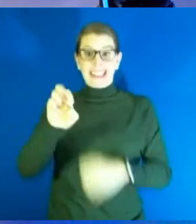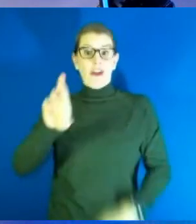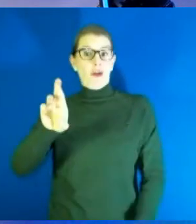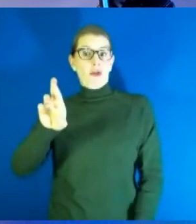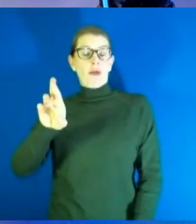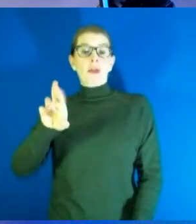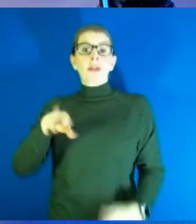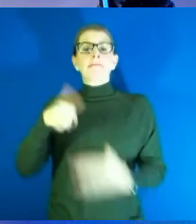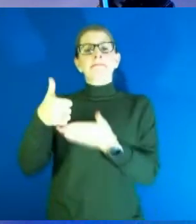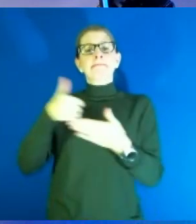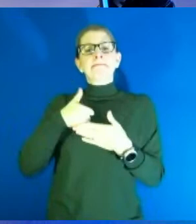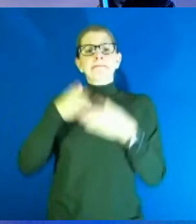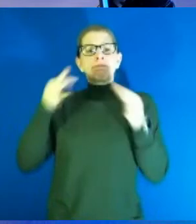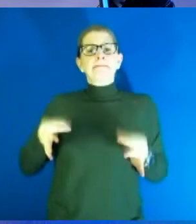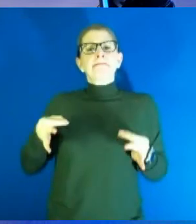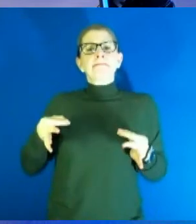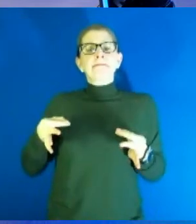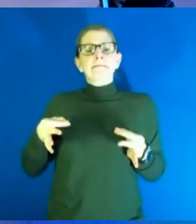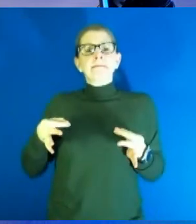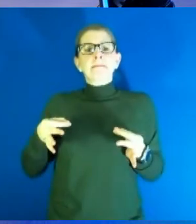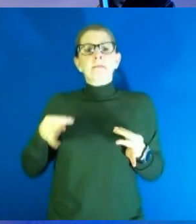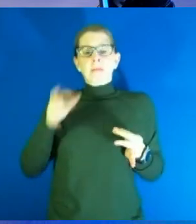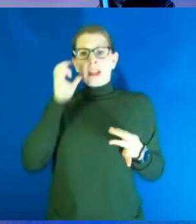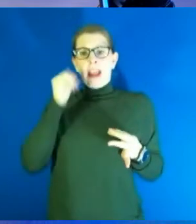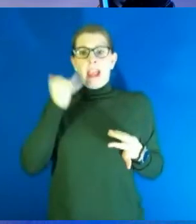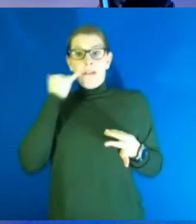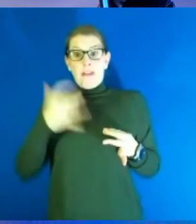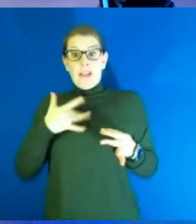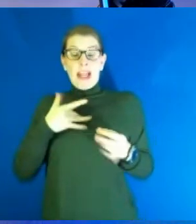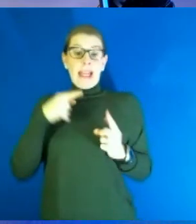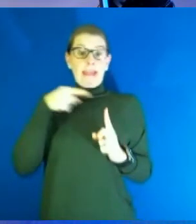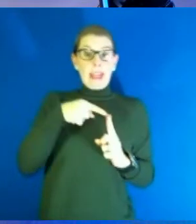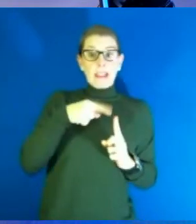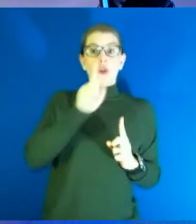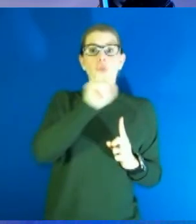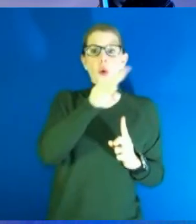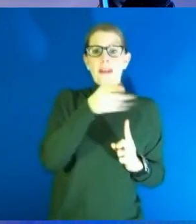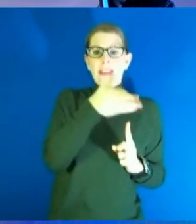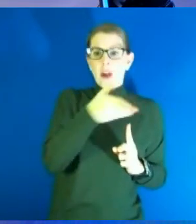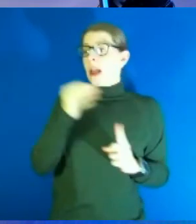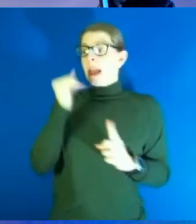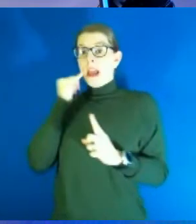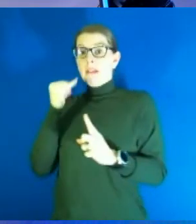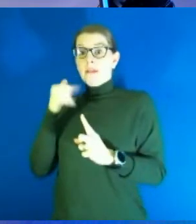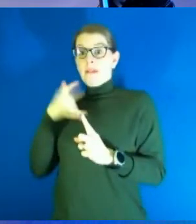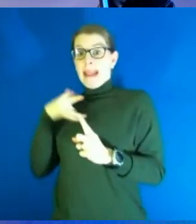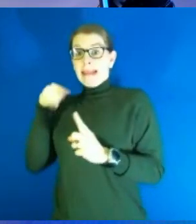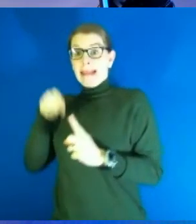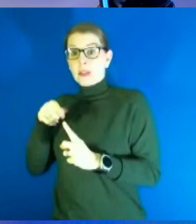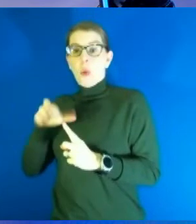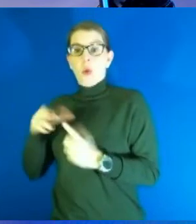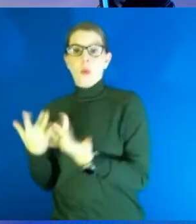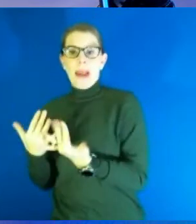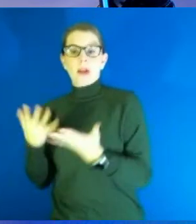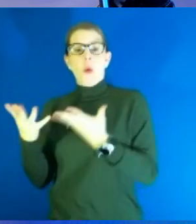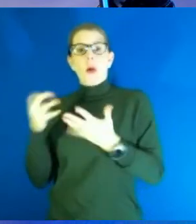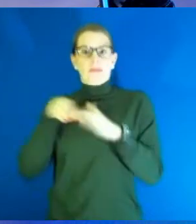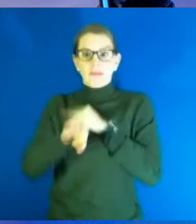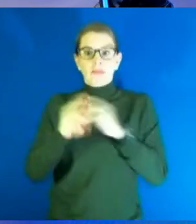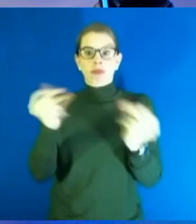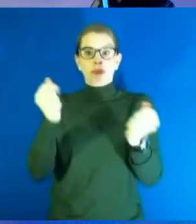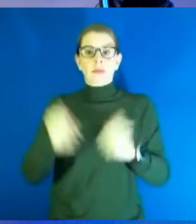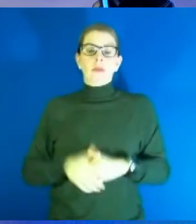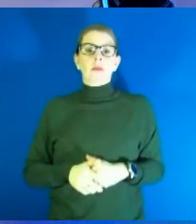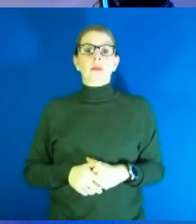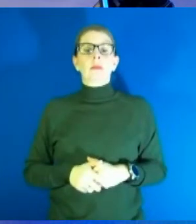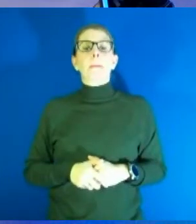of determine if we're feeling this, go here. If we're feeling this, wait, or come in immediately. Right, yeah, and one thing is